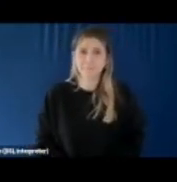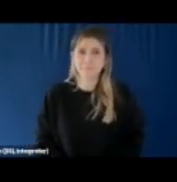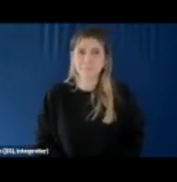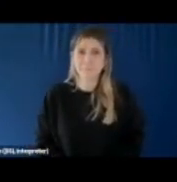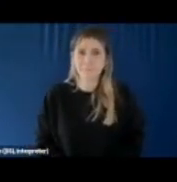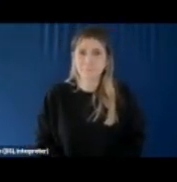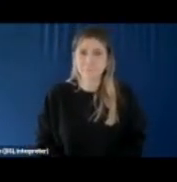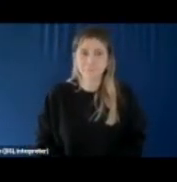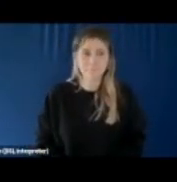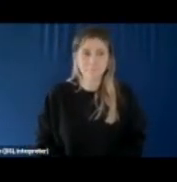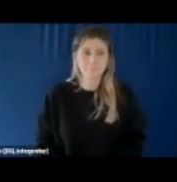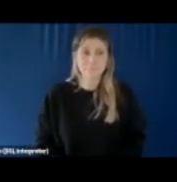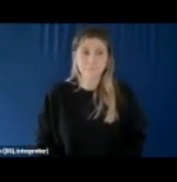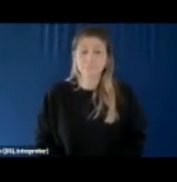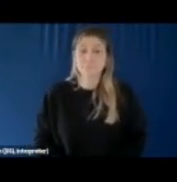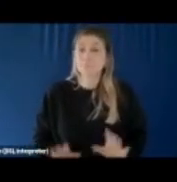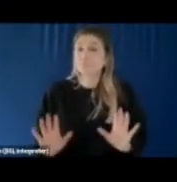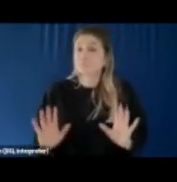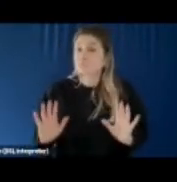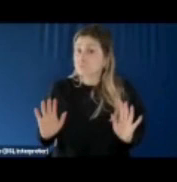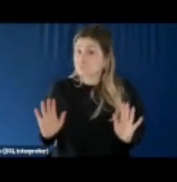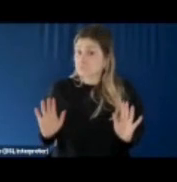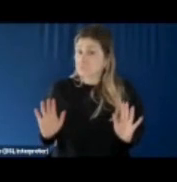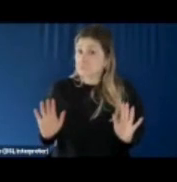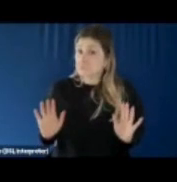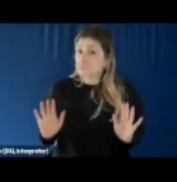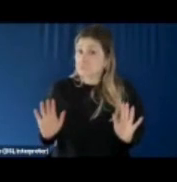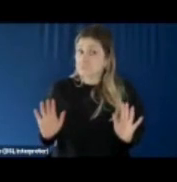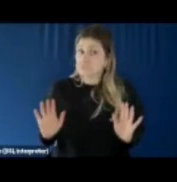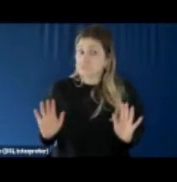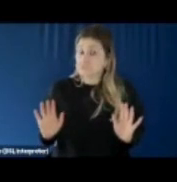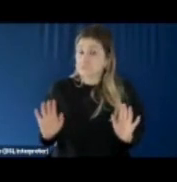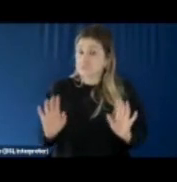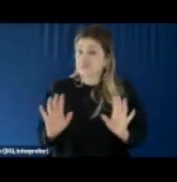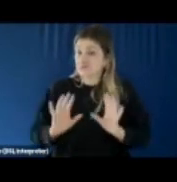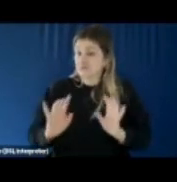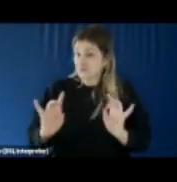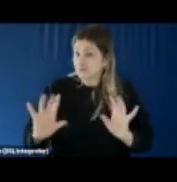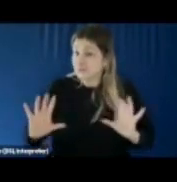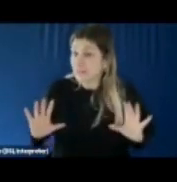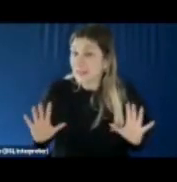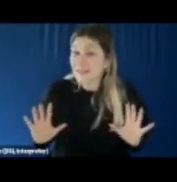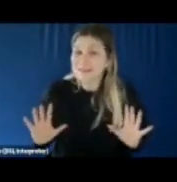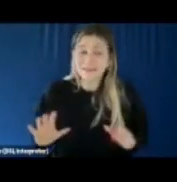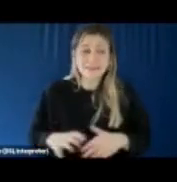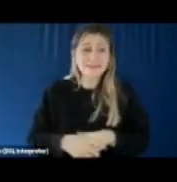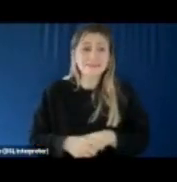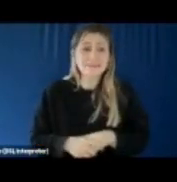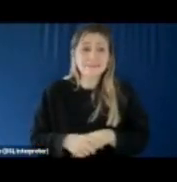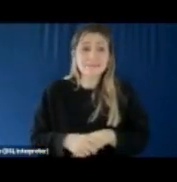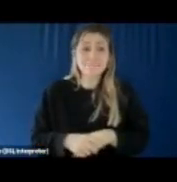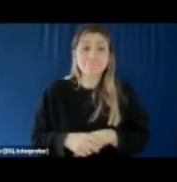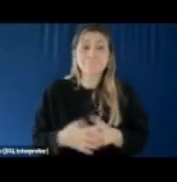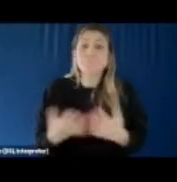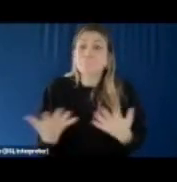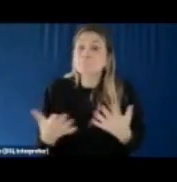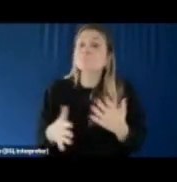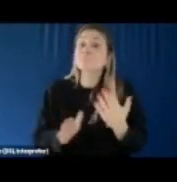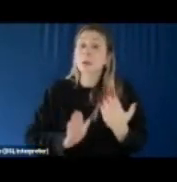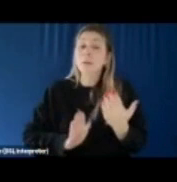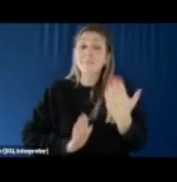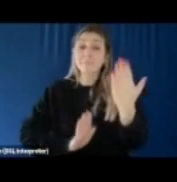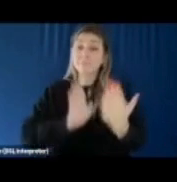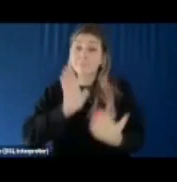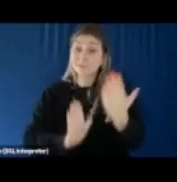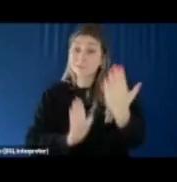So that is all of my content for the day. If I was doing an in-person training session, at